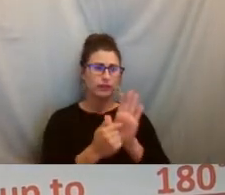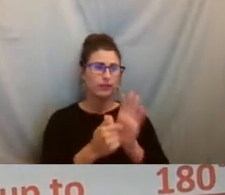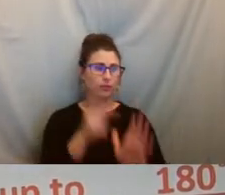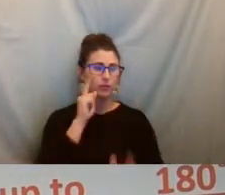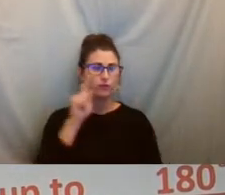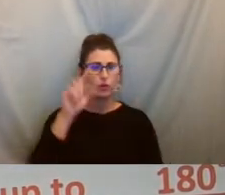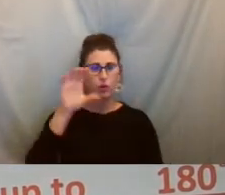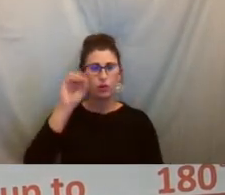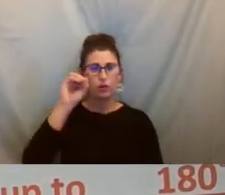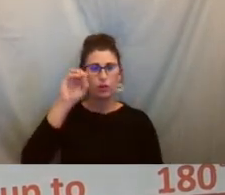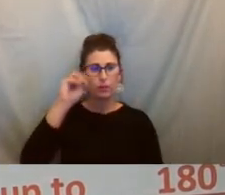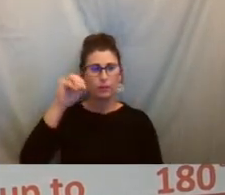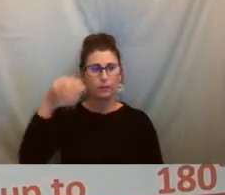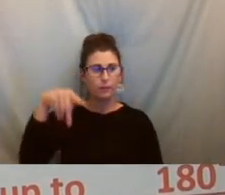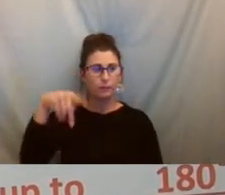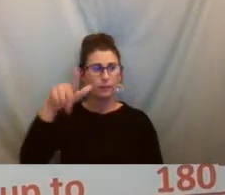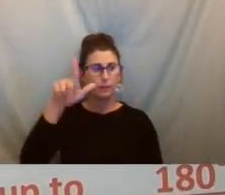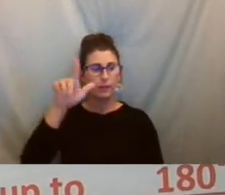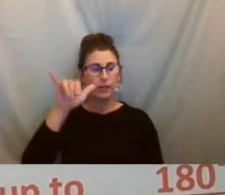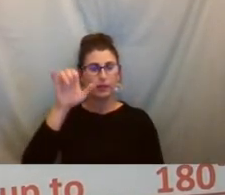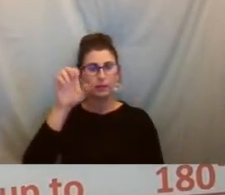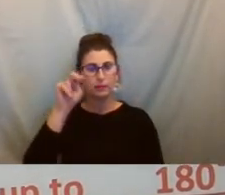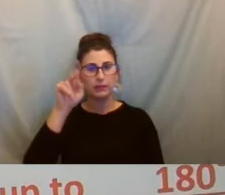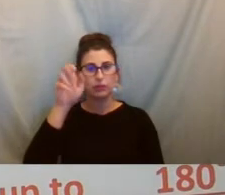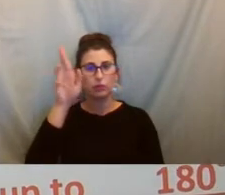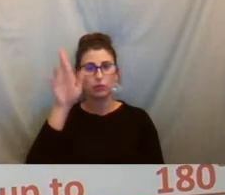some examples.